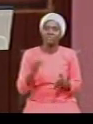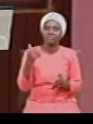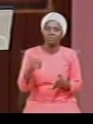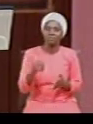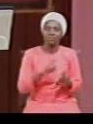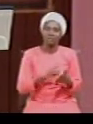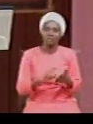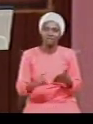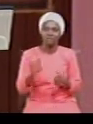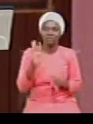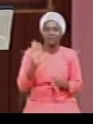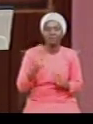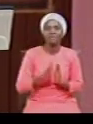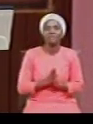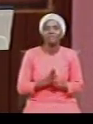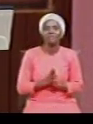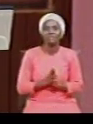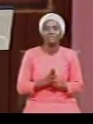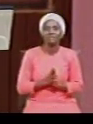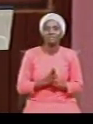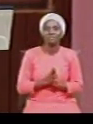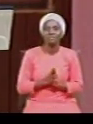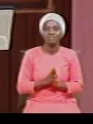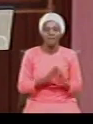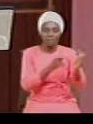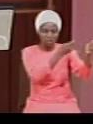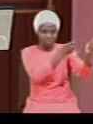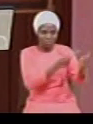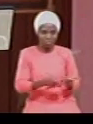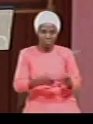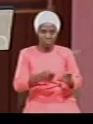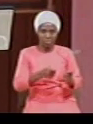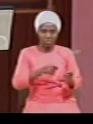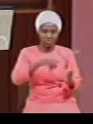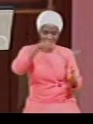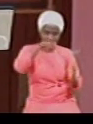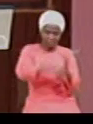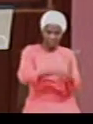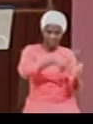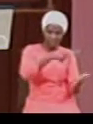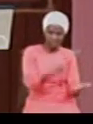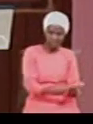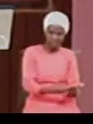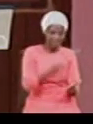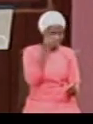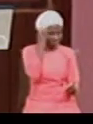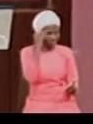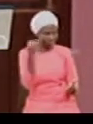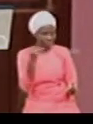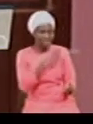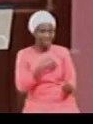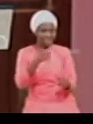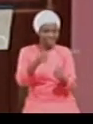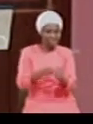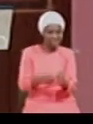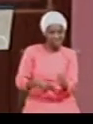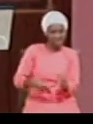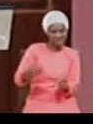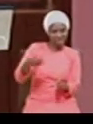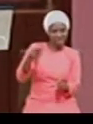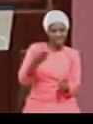10, verse 5. Casting down imaginations and every high thing